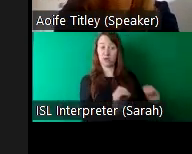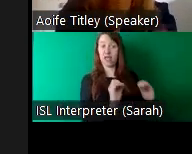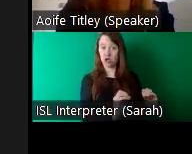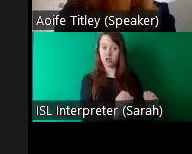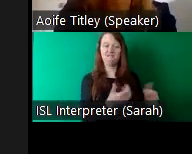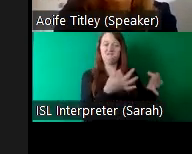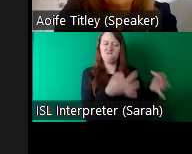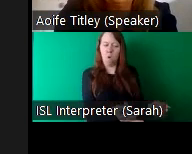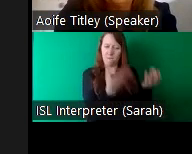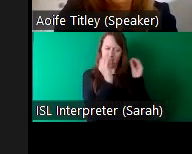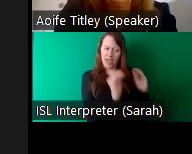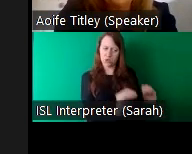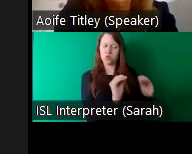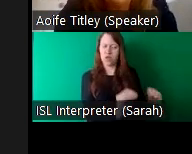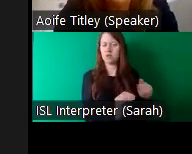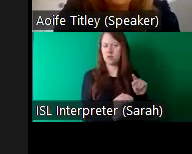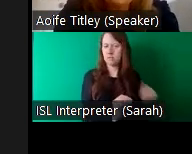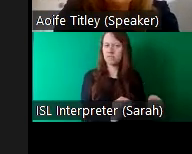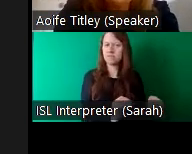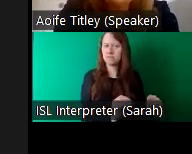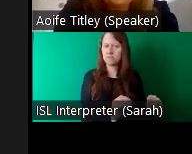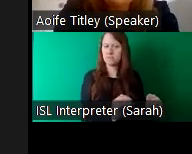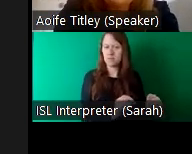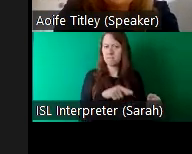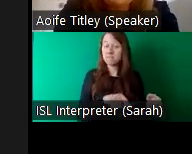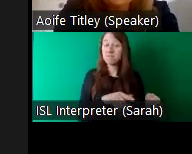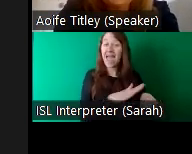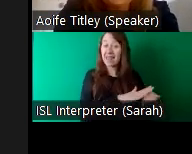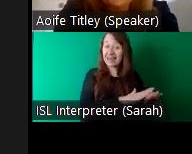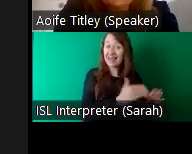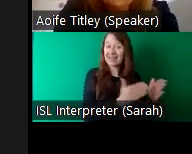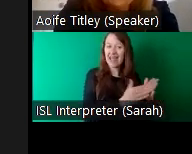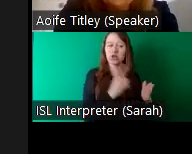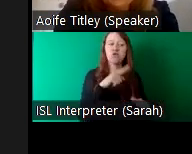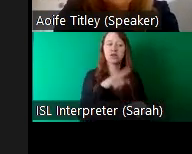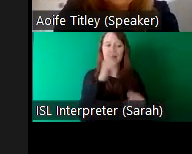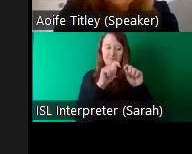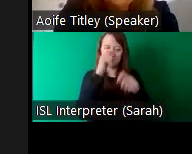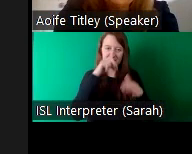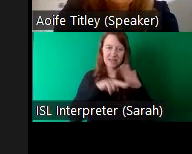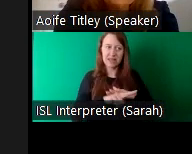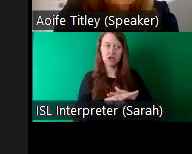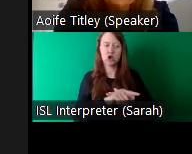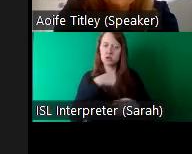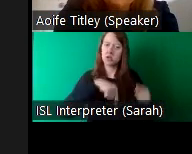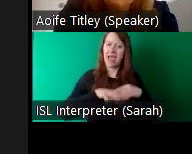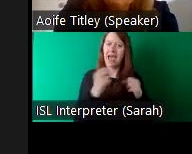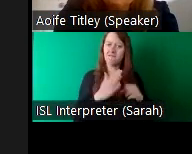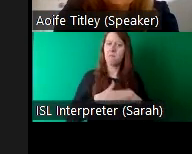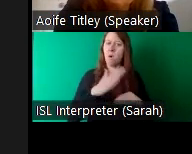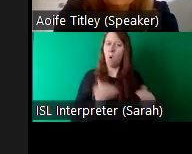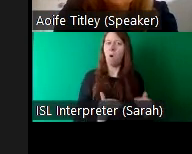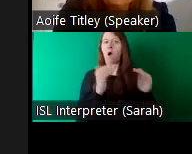suppose in addition to the ethnic side of things, teachers in general tend to be much more socially advantaged, particularly student teachers.